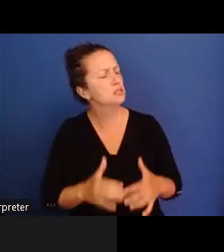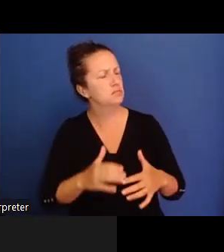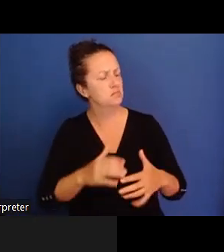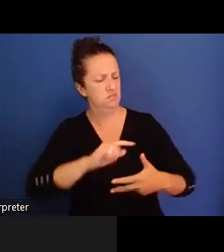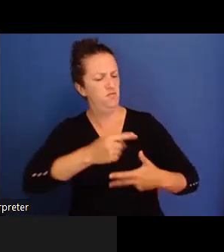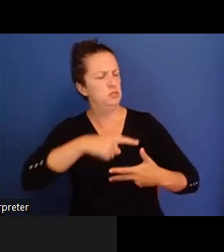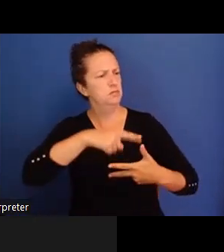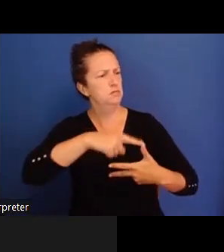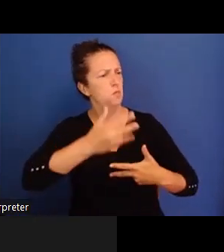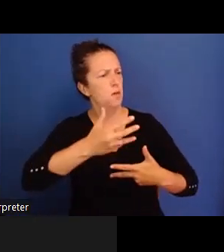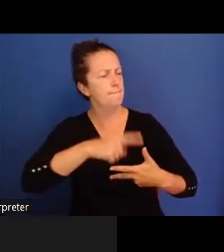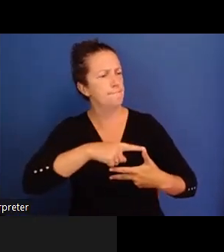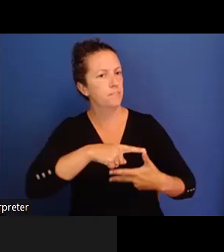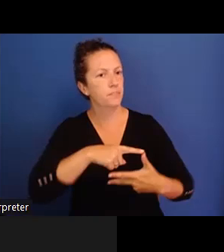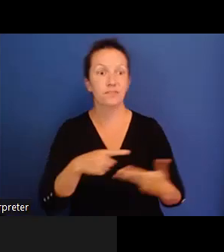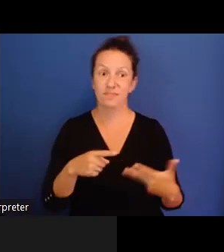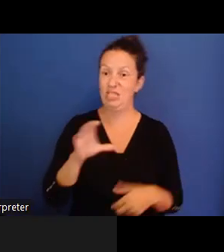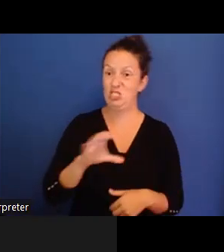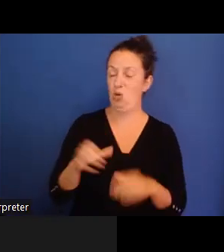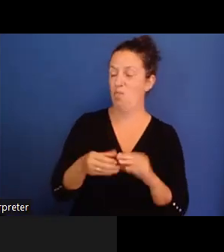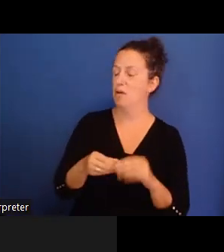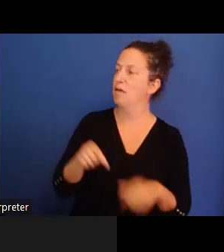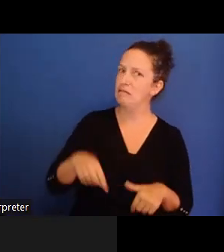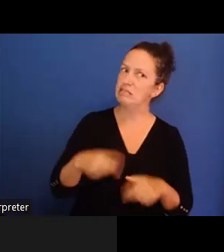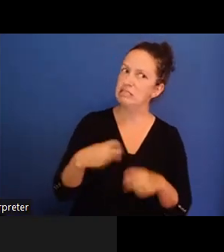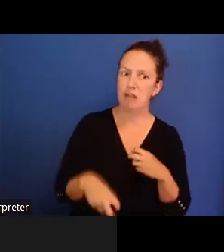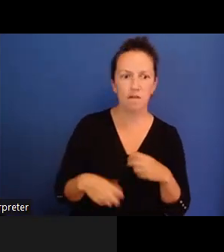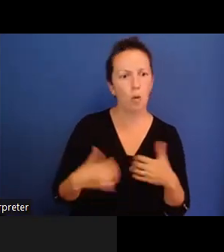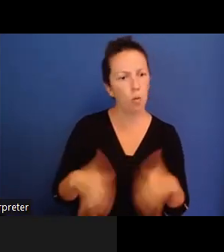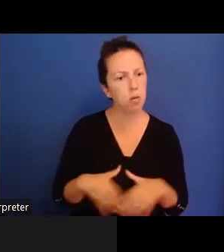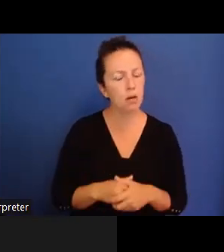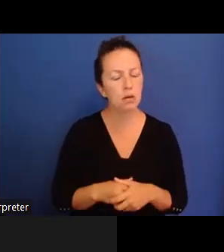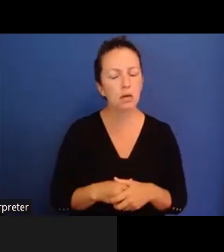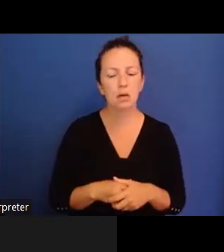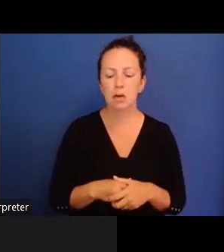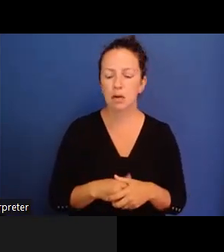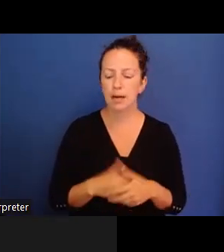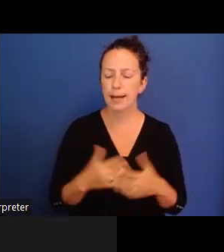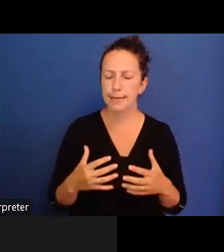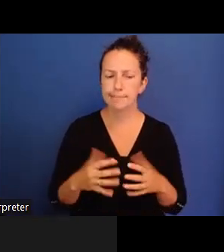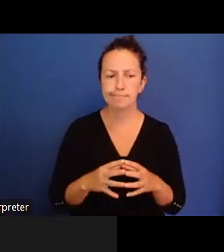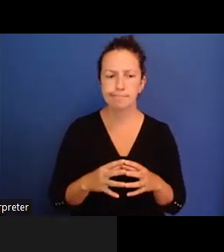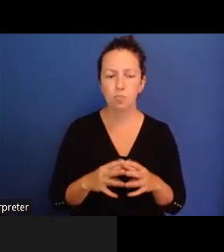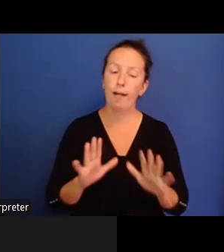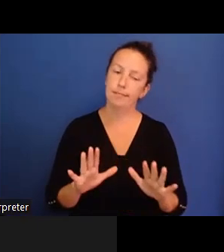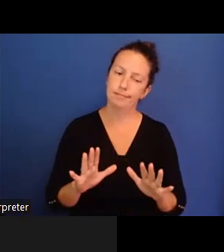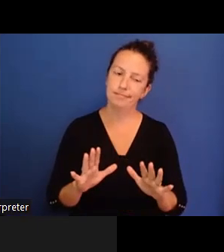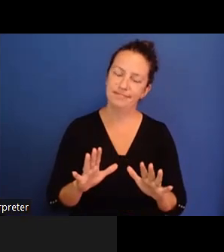Yeah, no. This is tough, right? Because you, I don't know. Well, except group